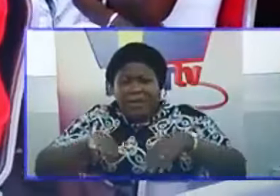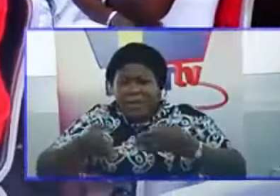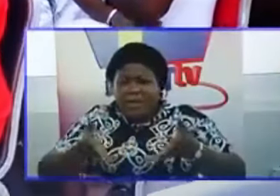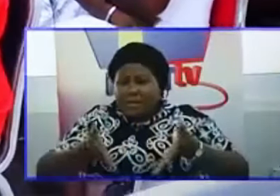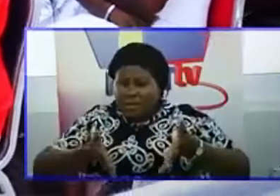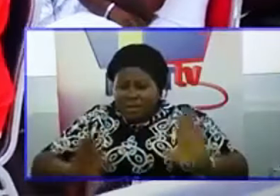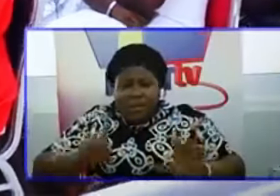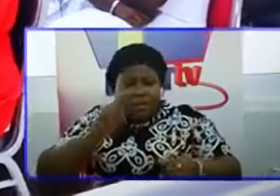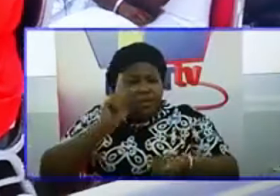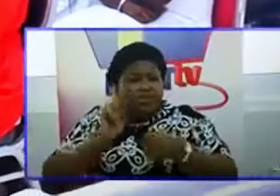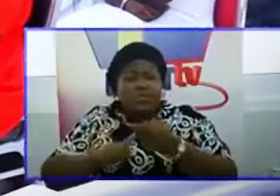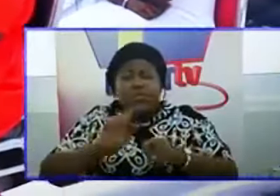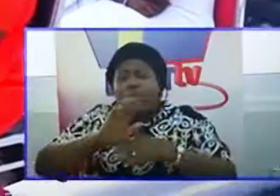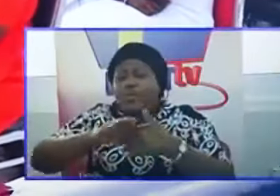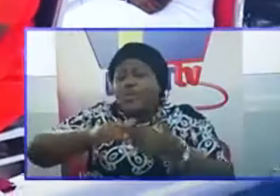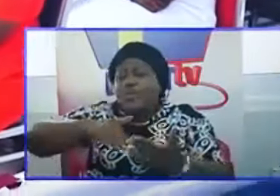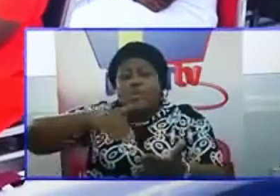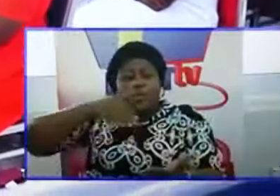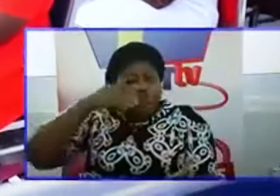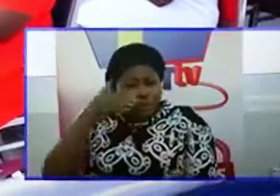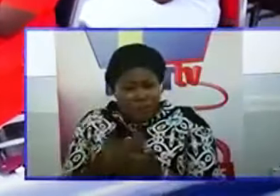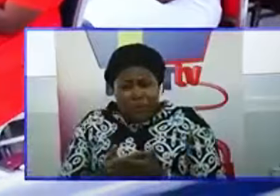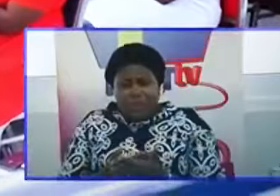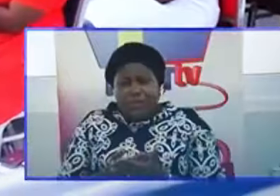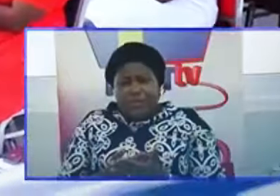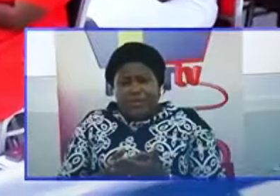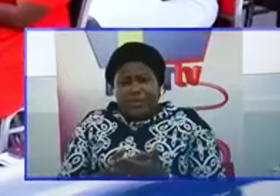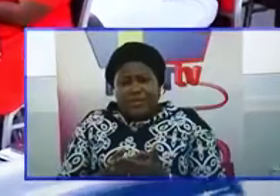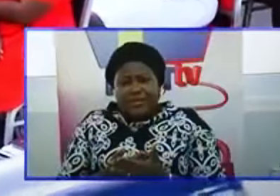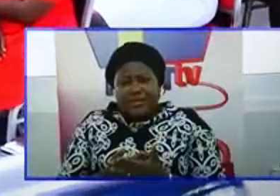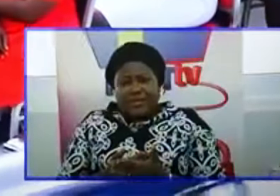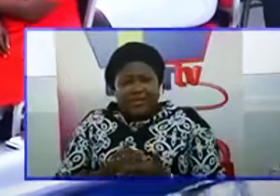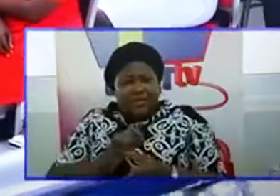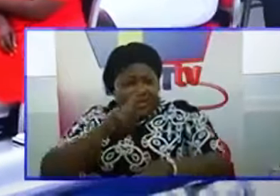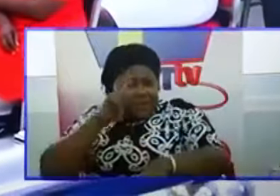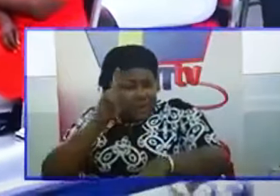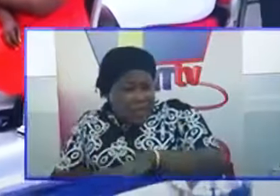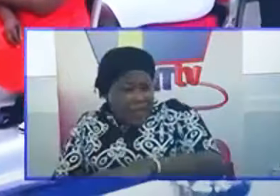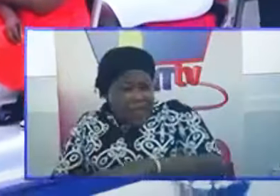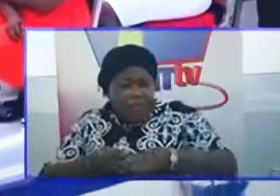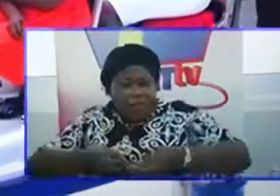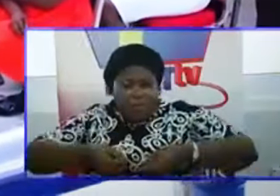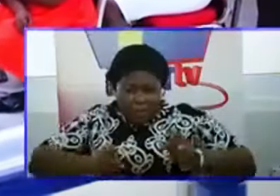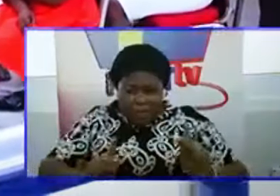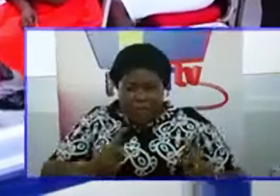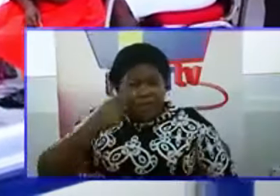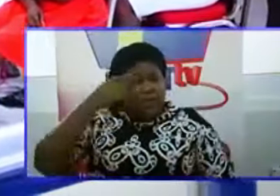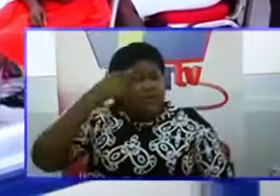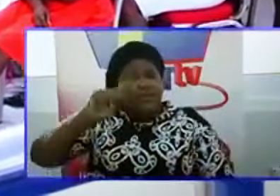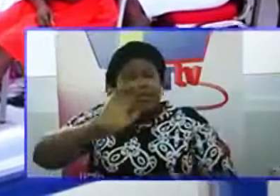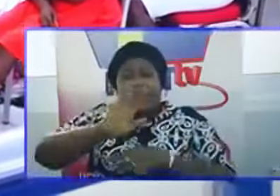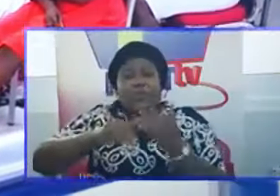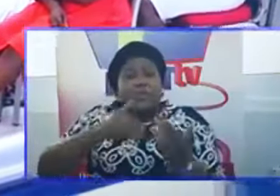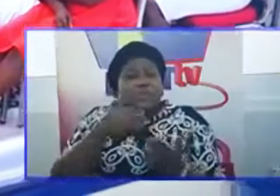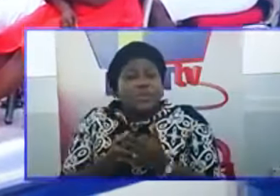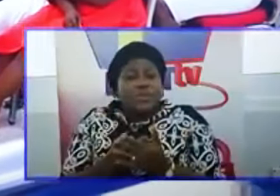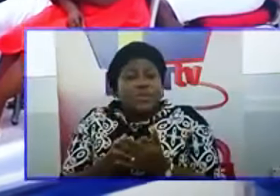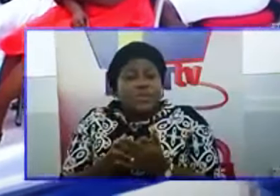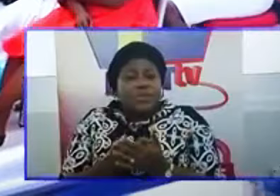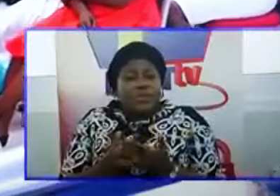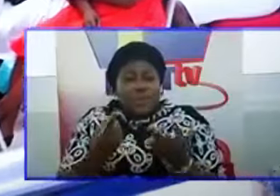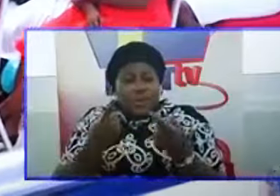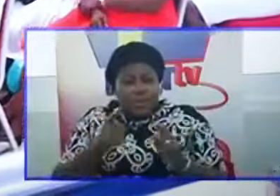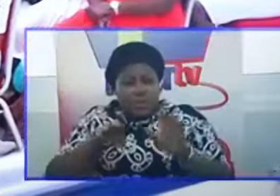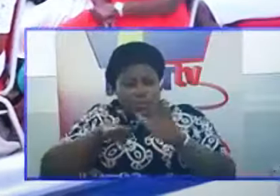says time and chances happen to all. It's time, it's opportunity. So when you